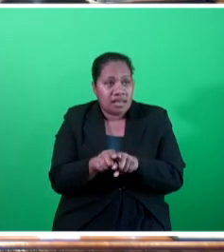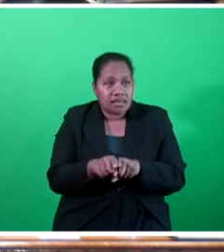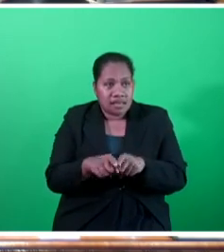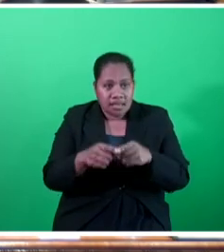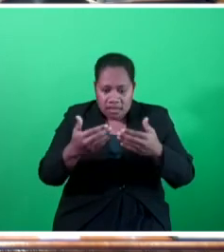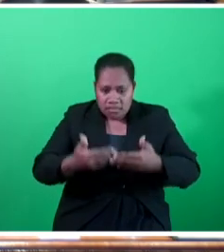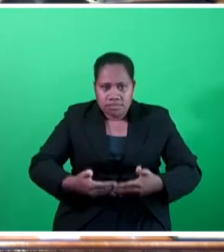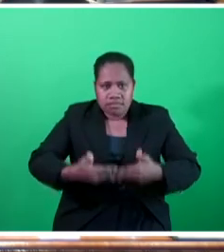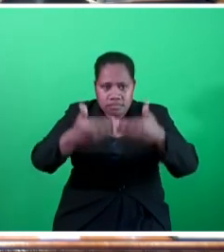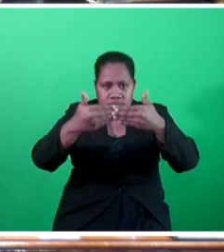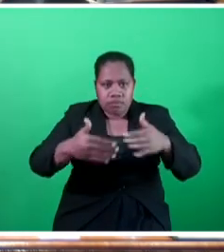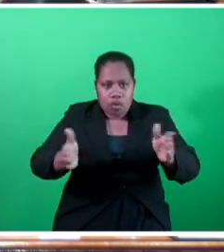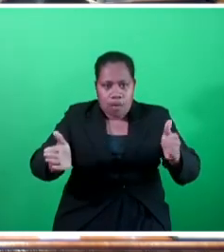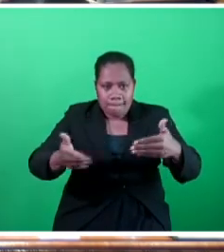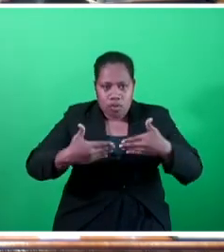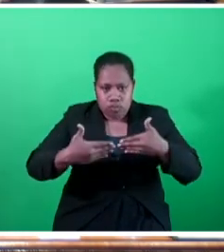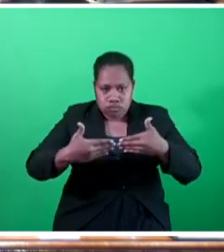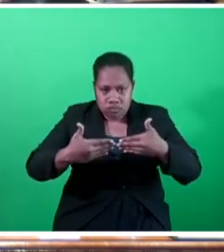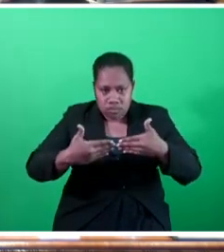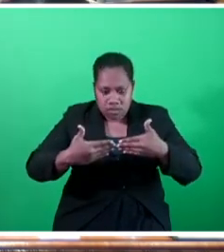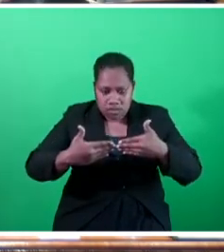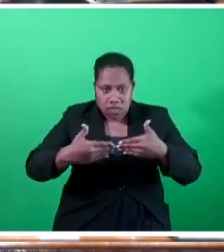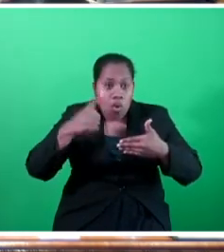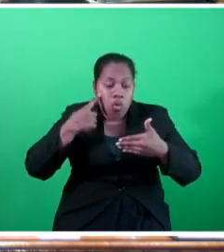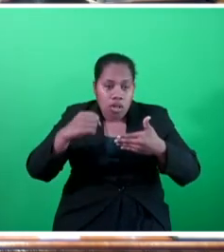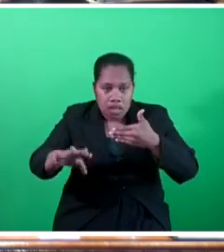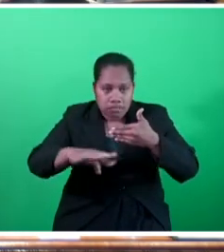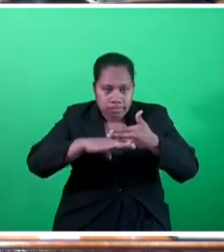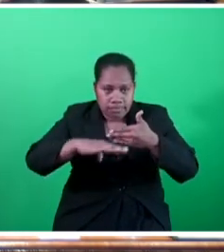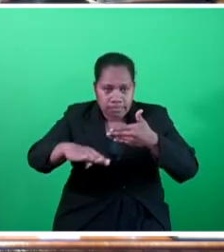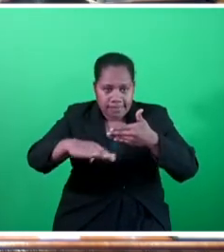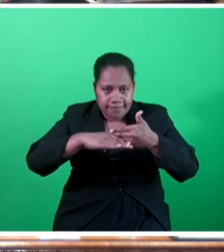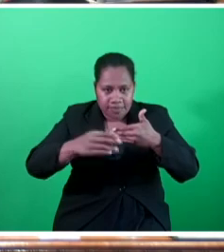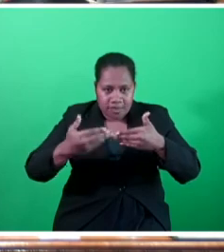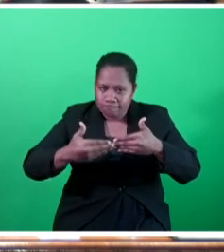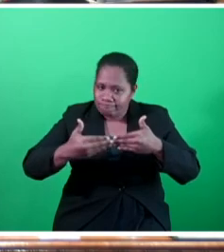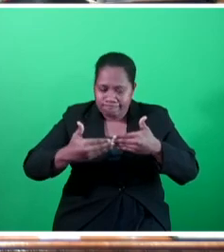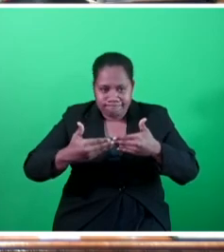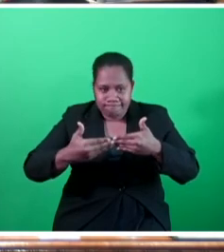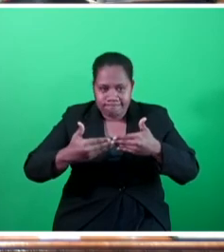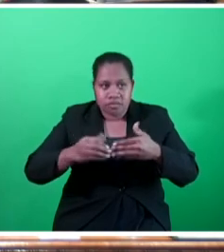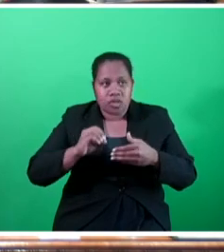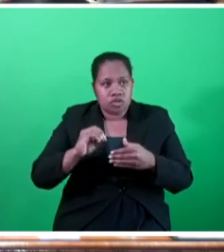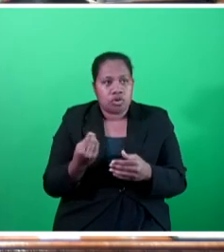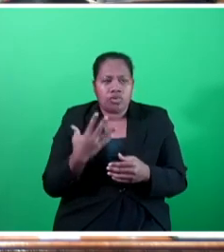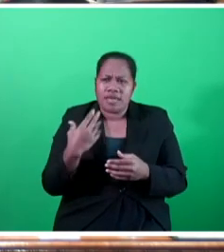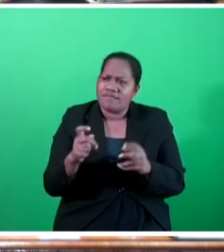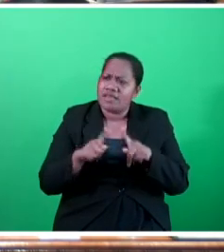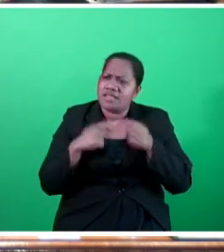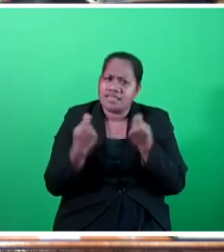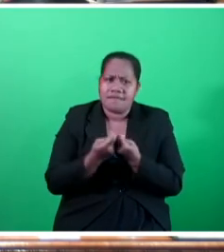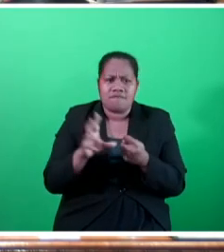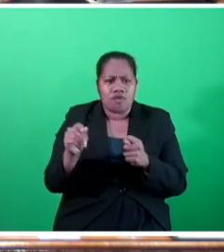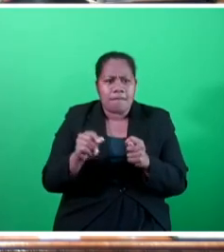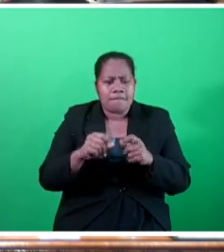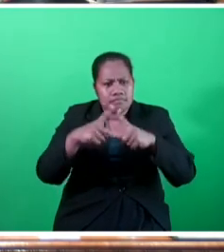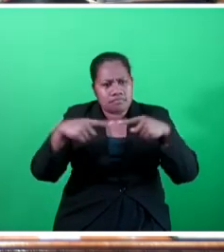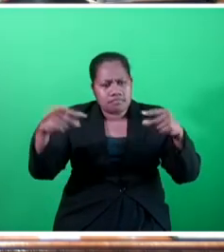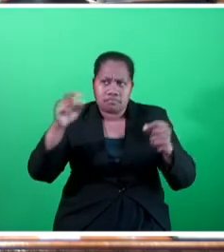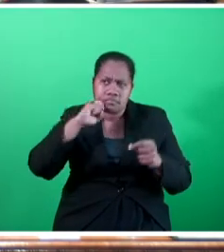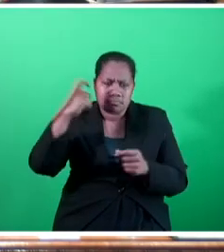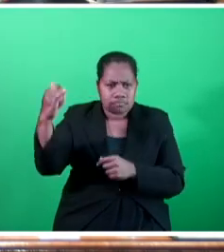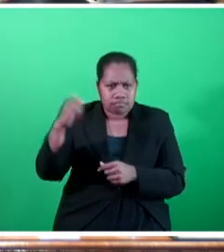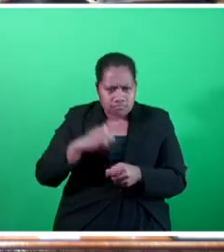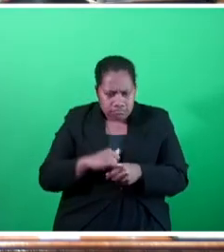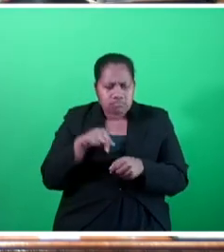out. And we've already had a team that's visited Japan. We have a dike gate for roads and railways, because you've got a railway system you need to take